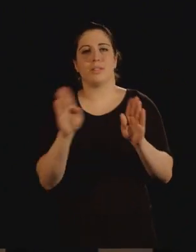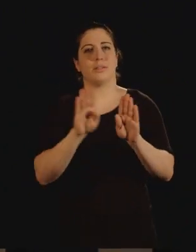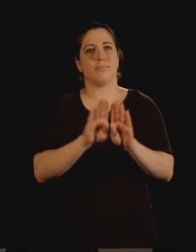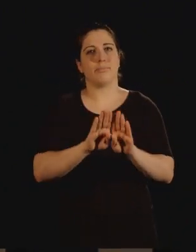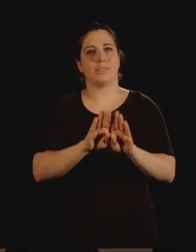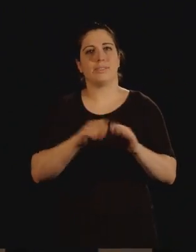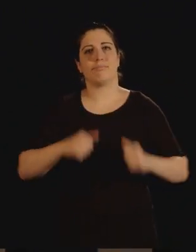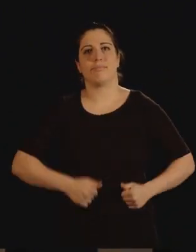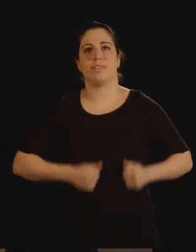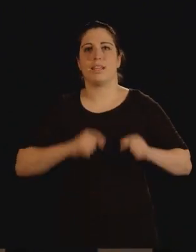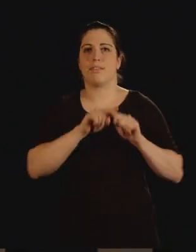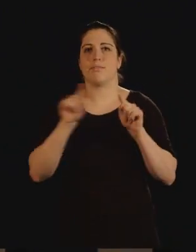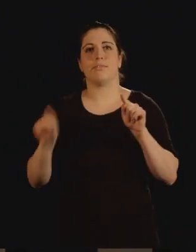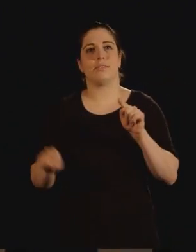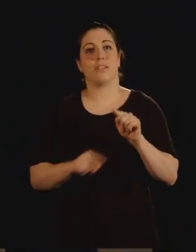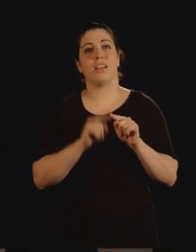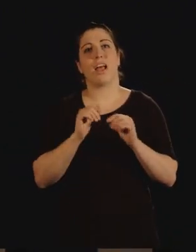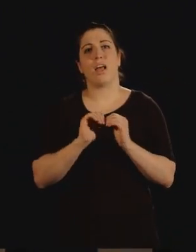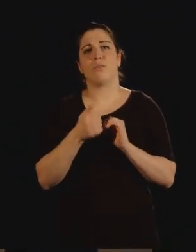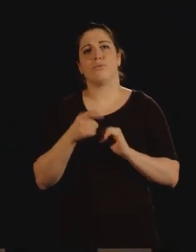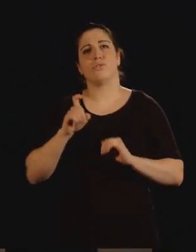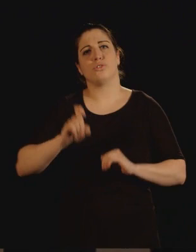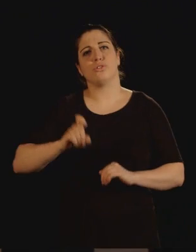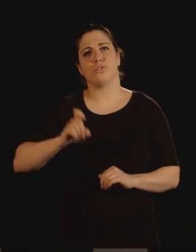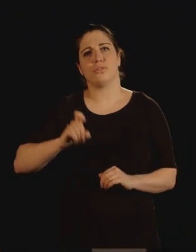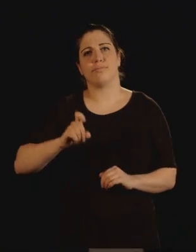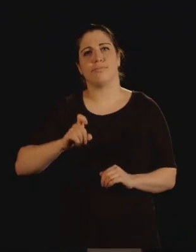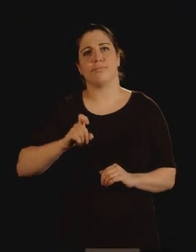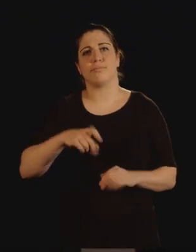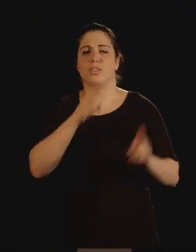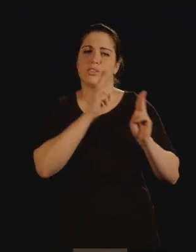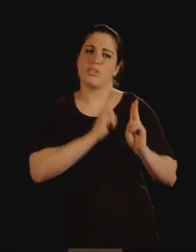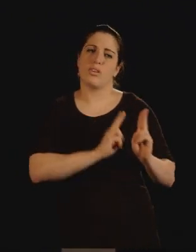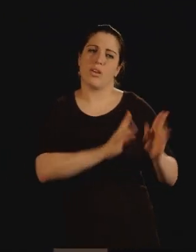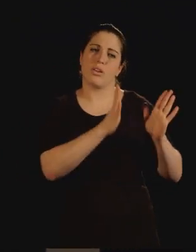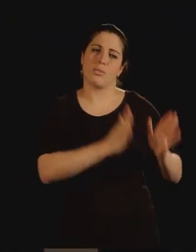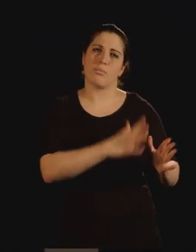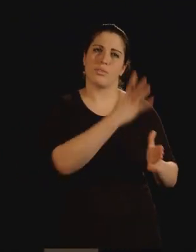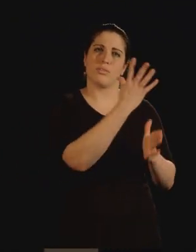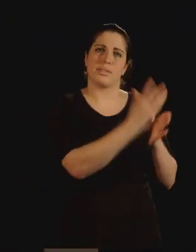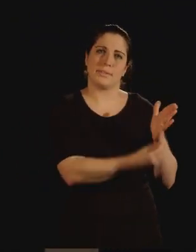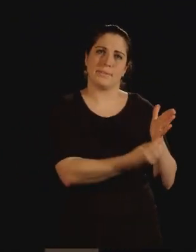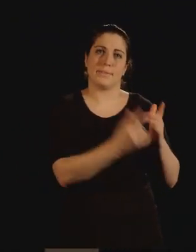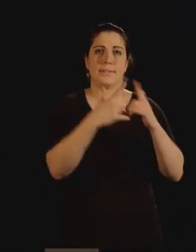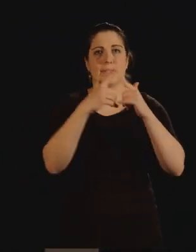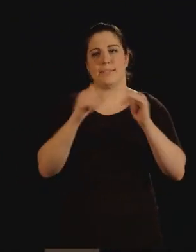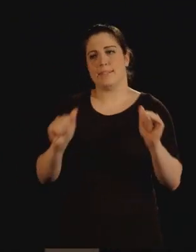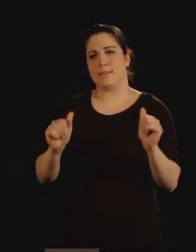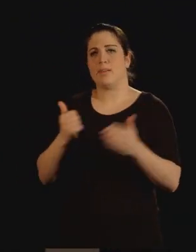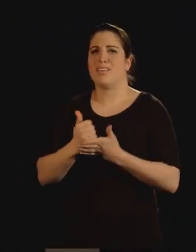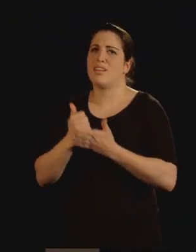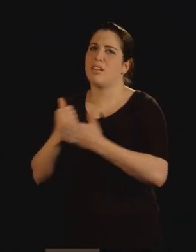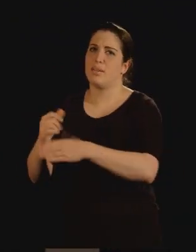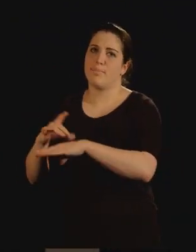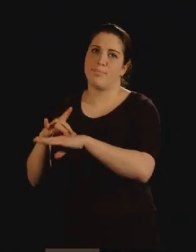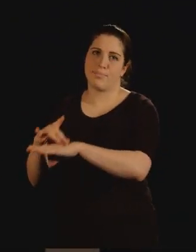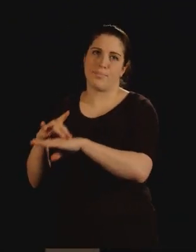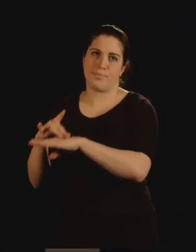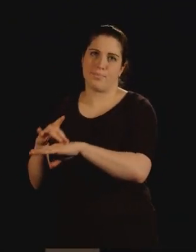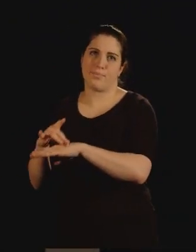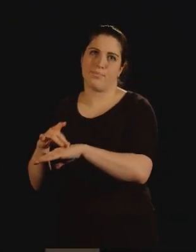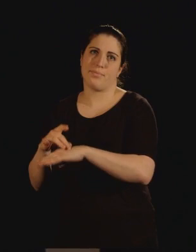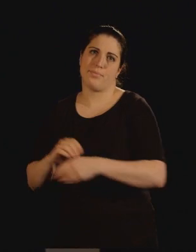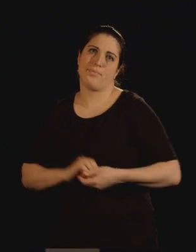nature's grand design had intended it, to honor the loved one, while at the same time giving back to Mother